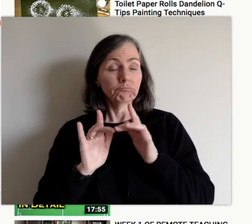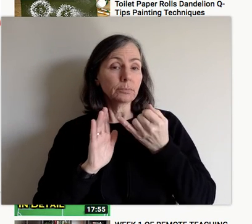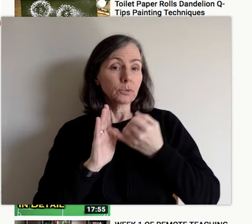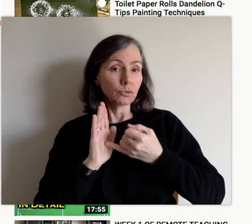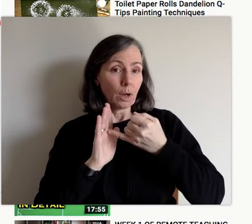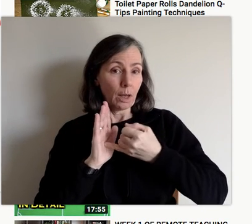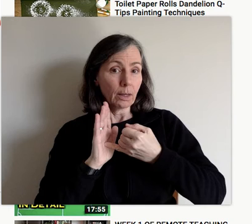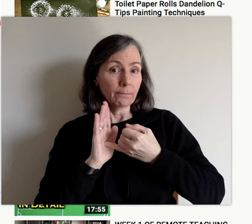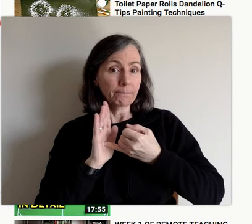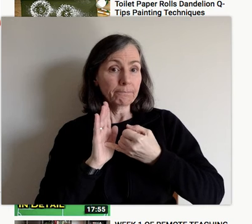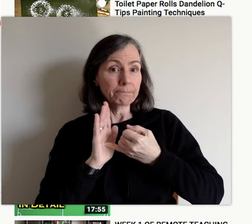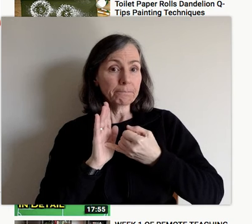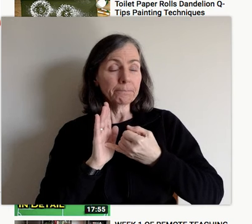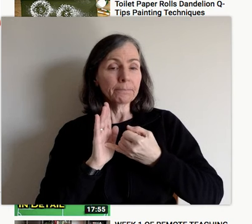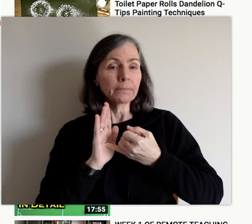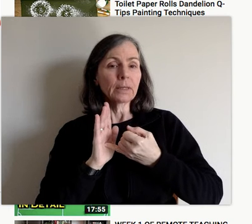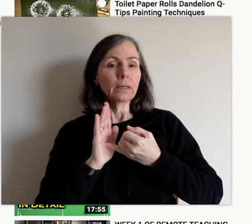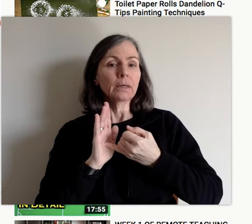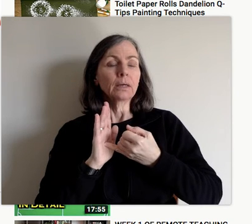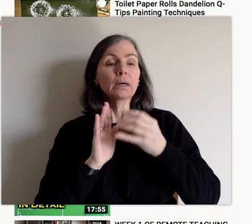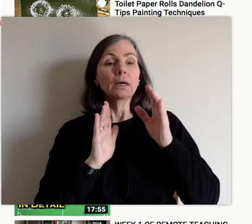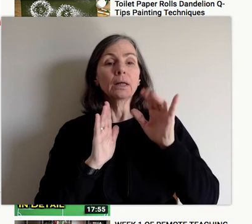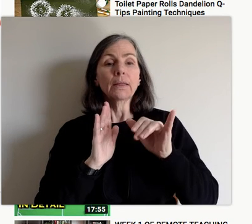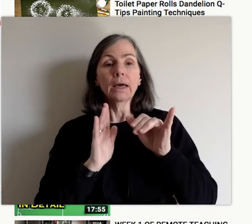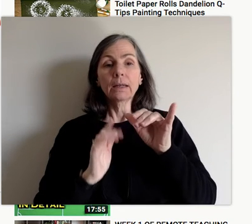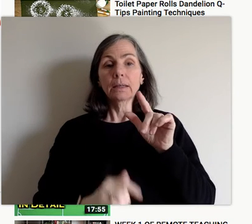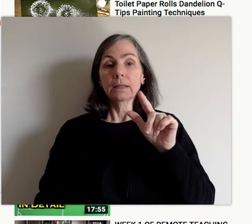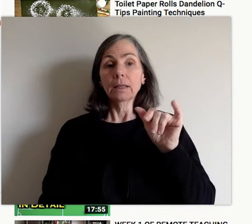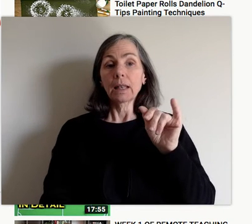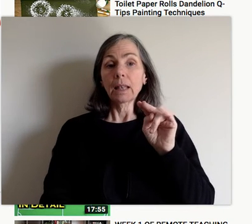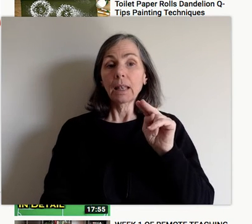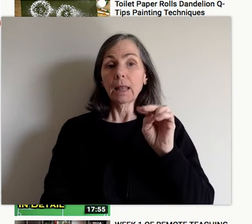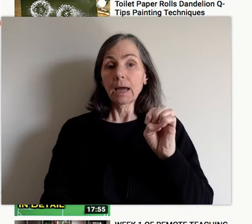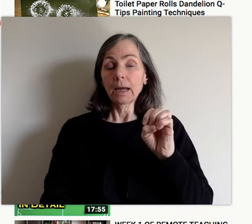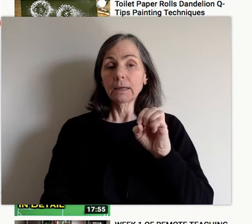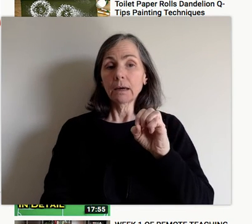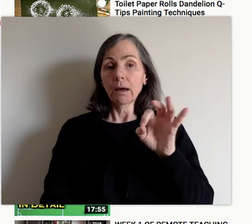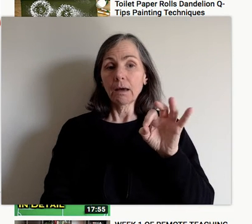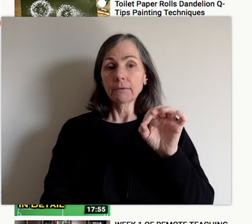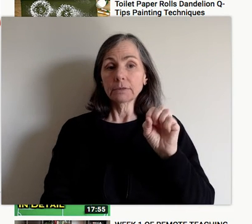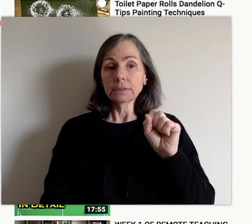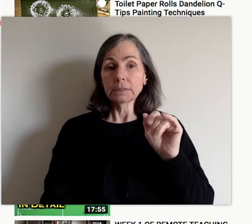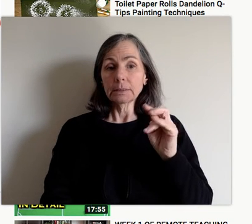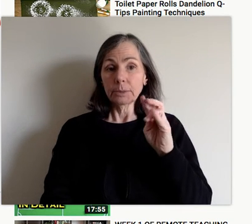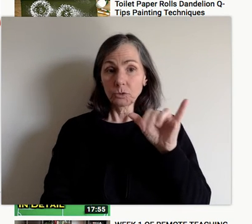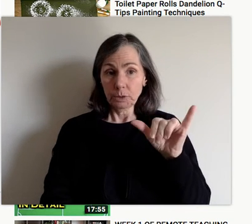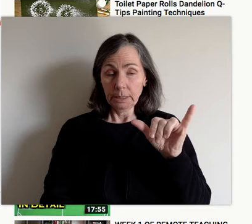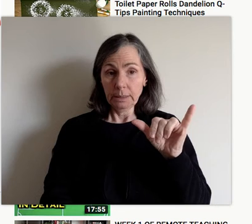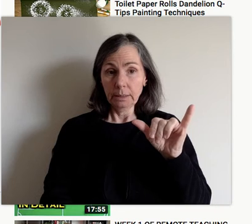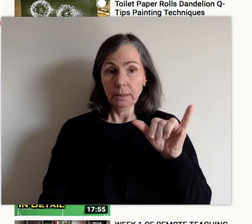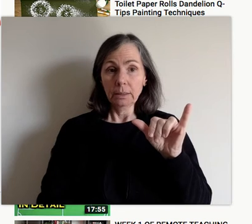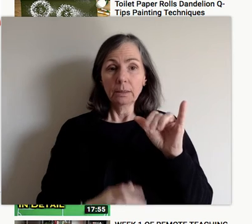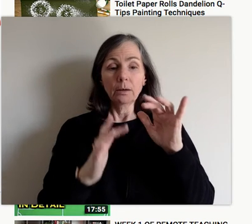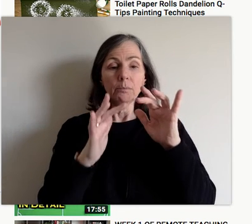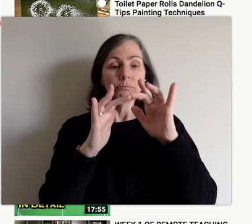on the bottom right, the line of symmetry would go through the center